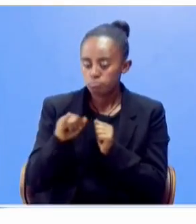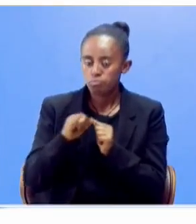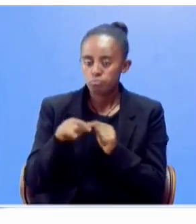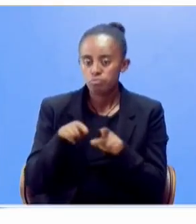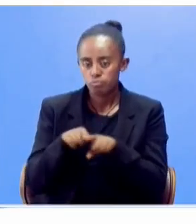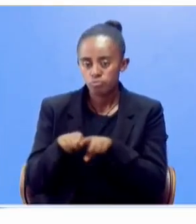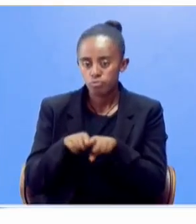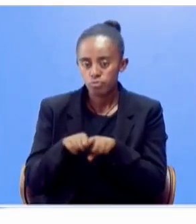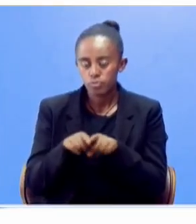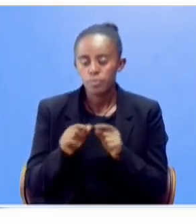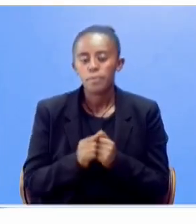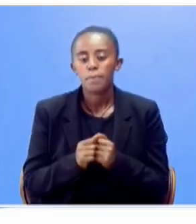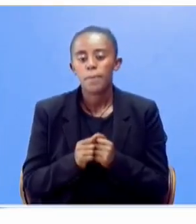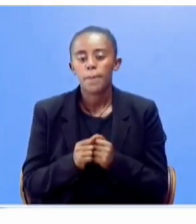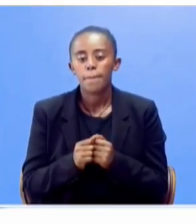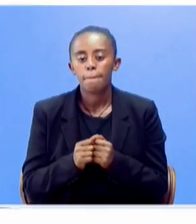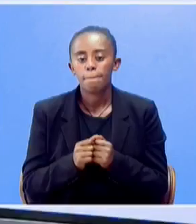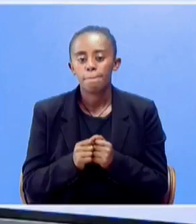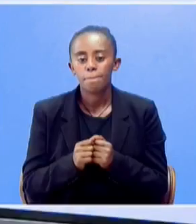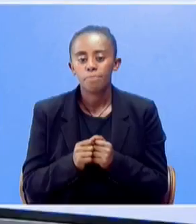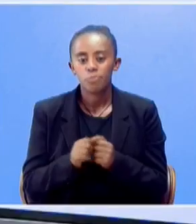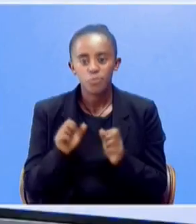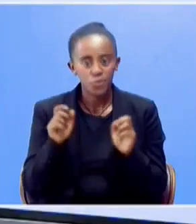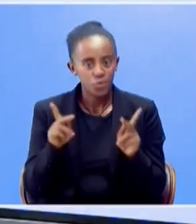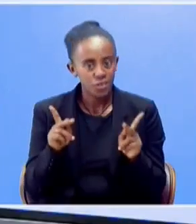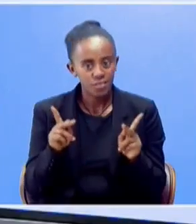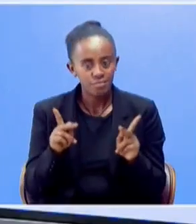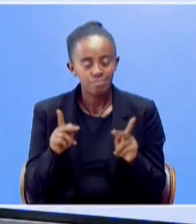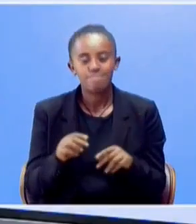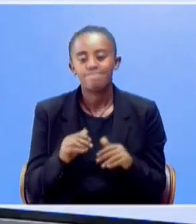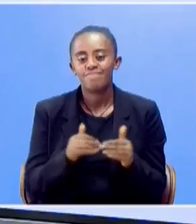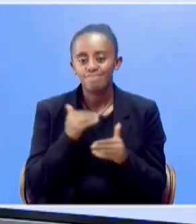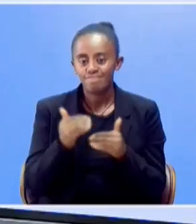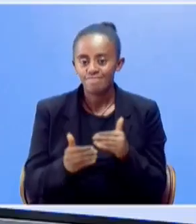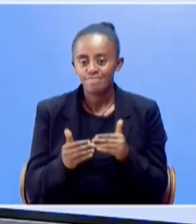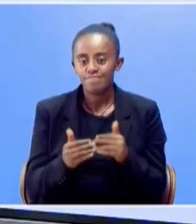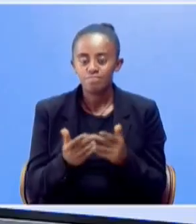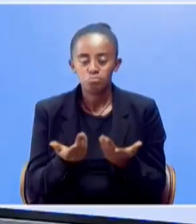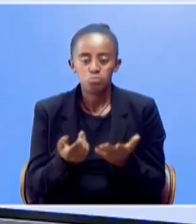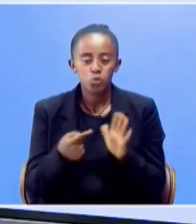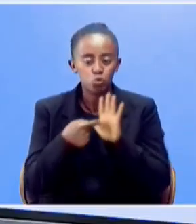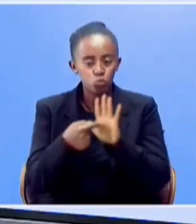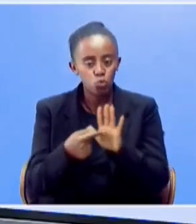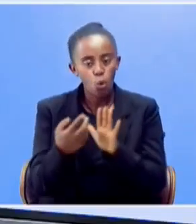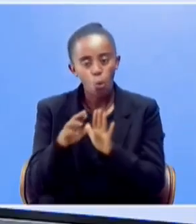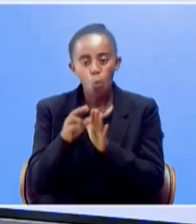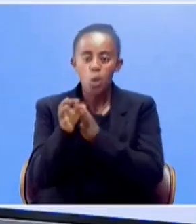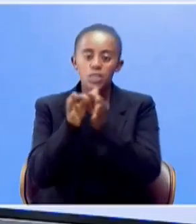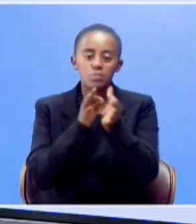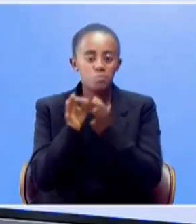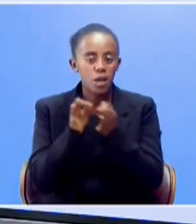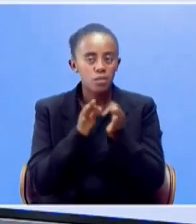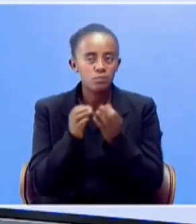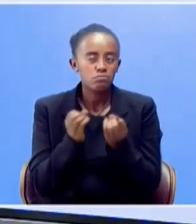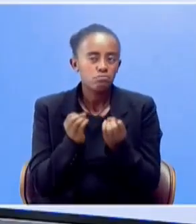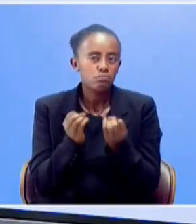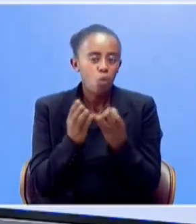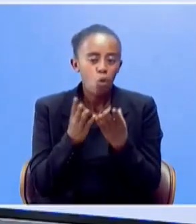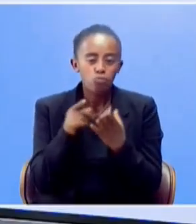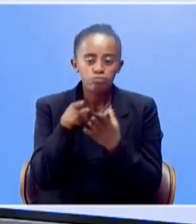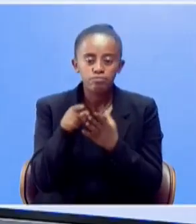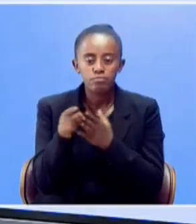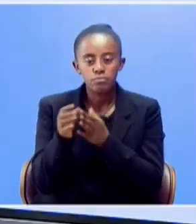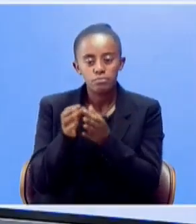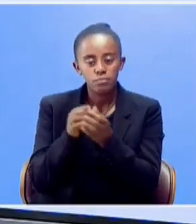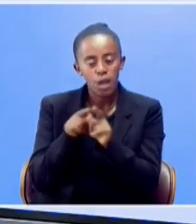I agree with you. Okay? And then to show or express more of his agreement,